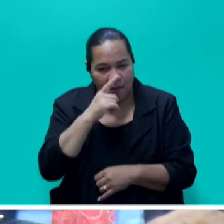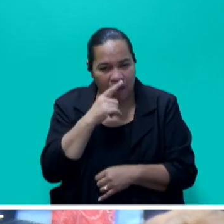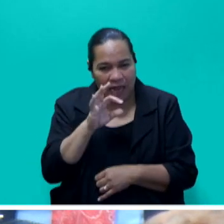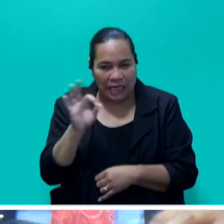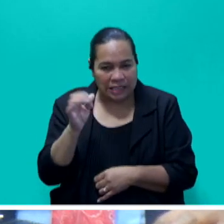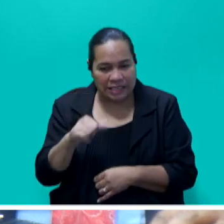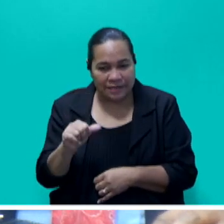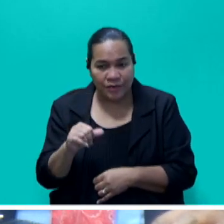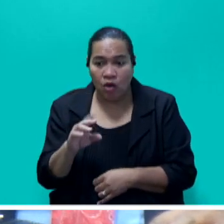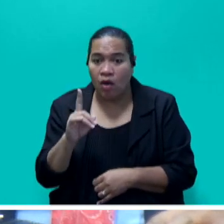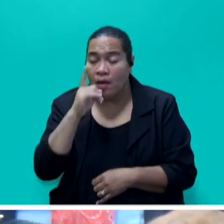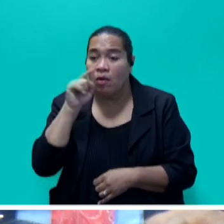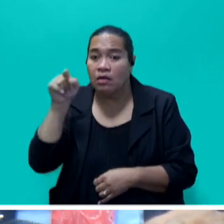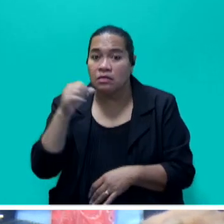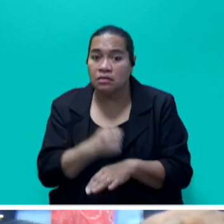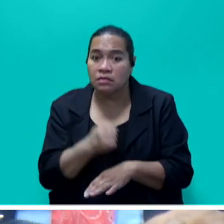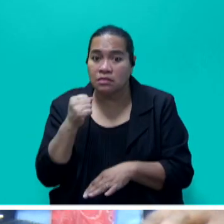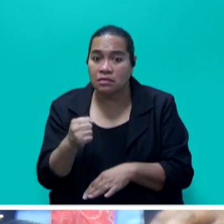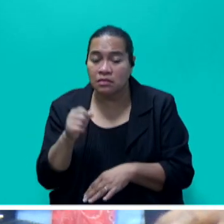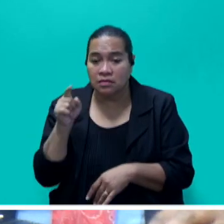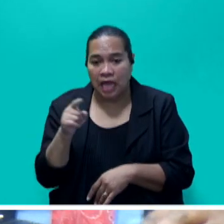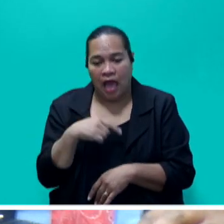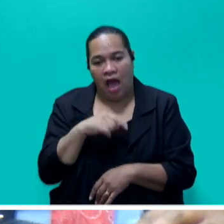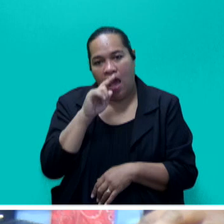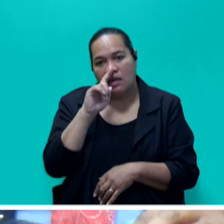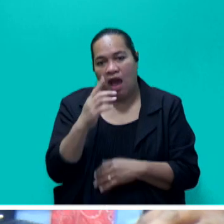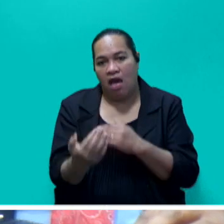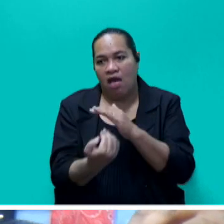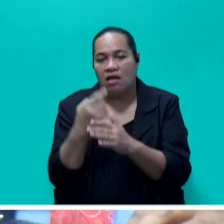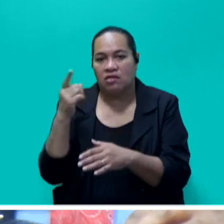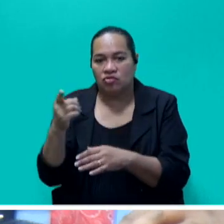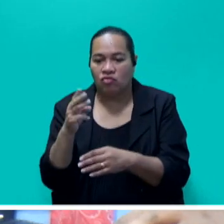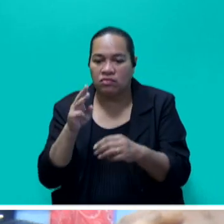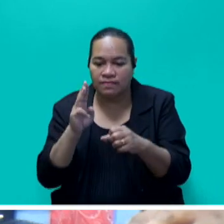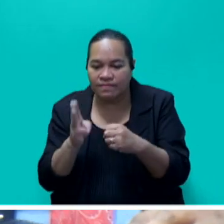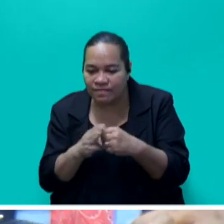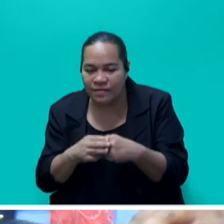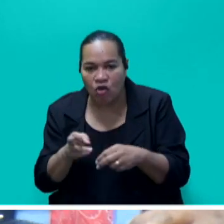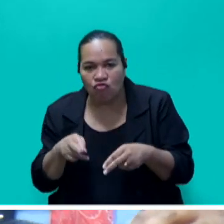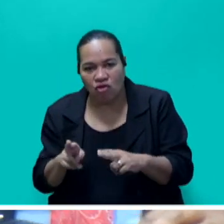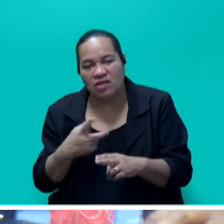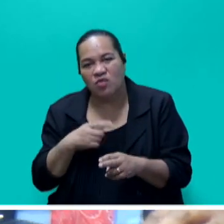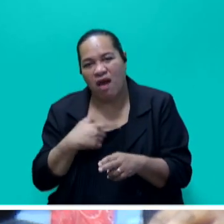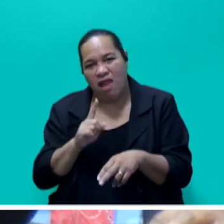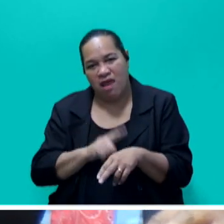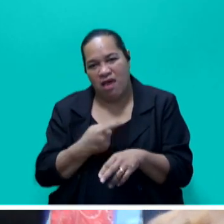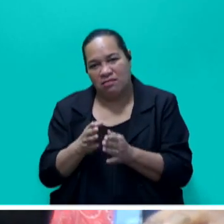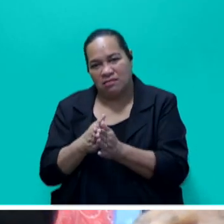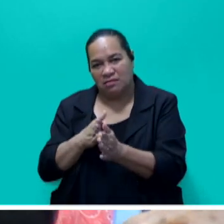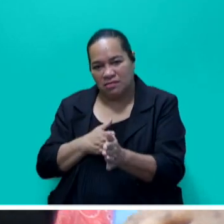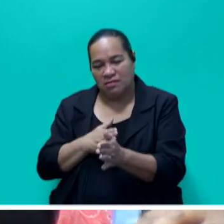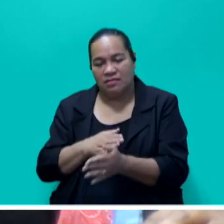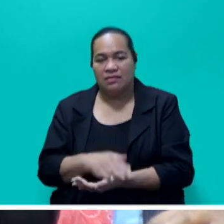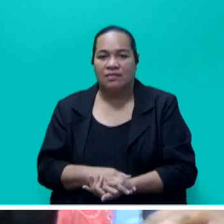authority could not go to the island to fix the road, and there was a delay in getting the road fixed,